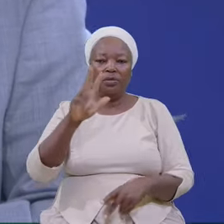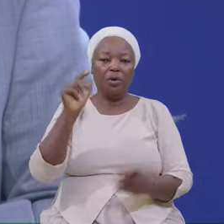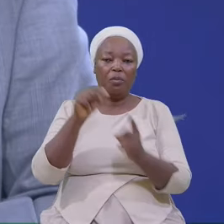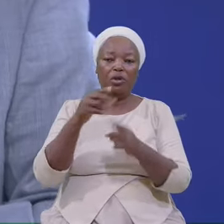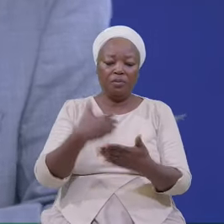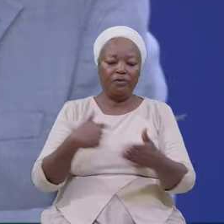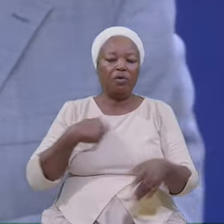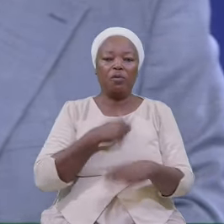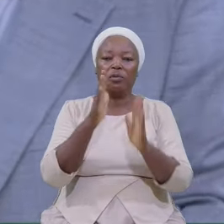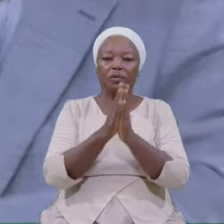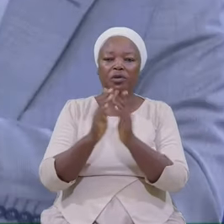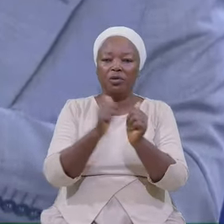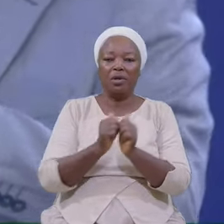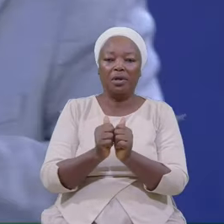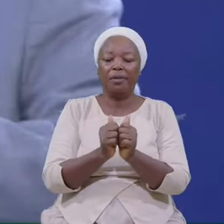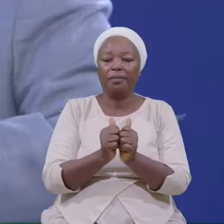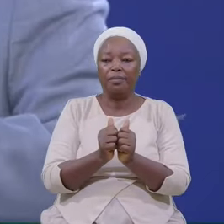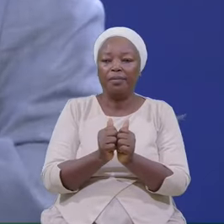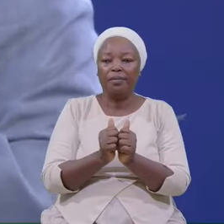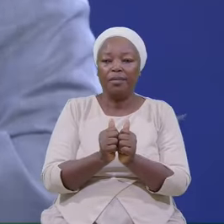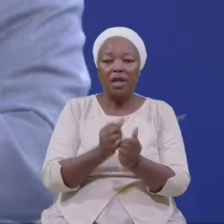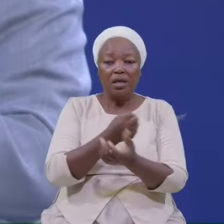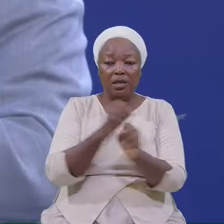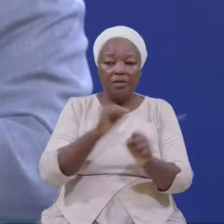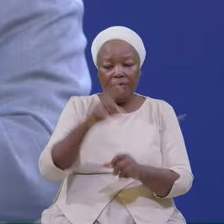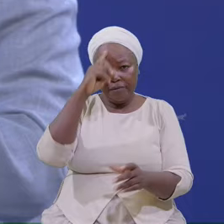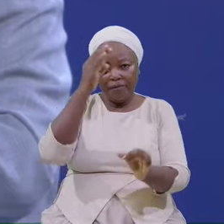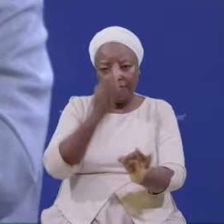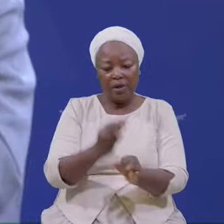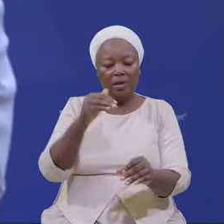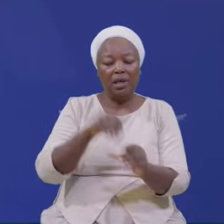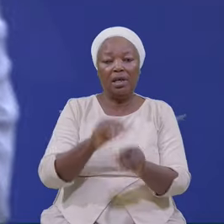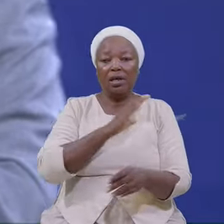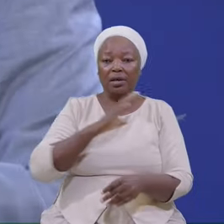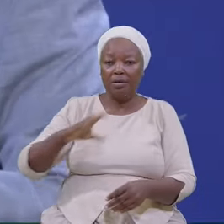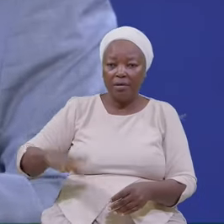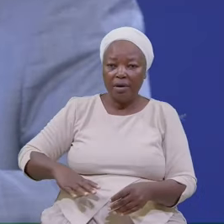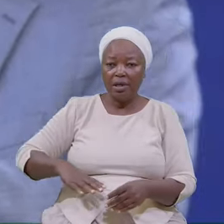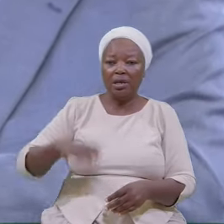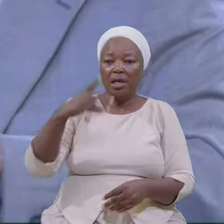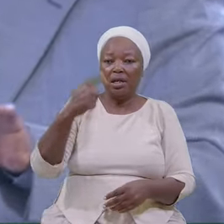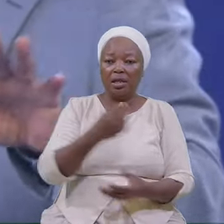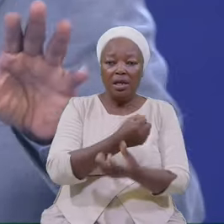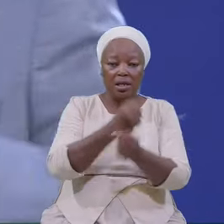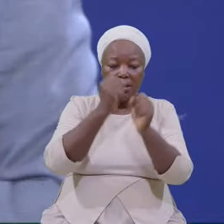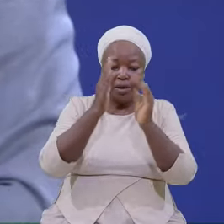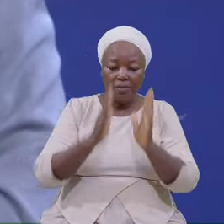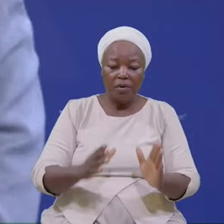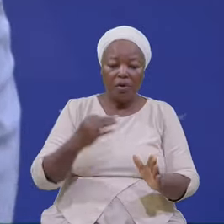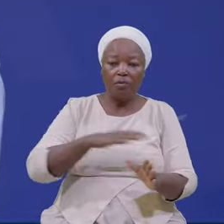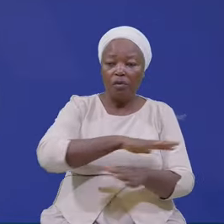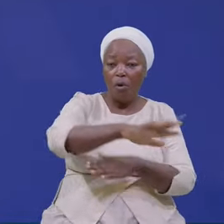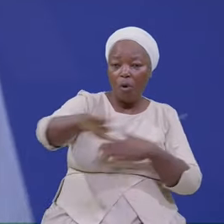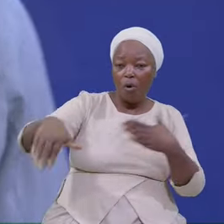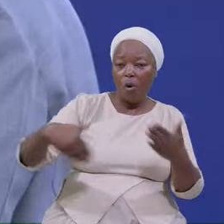Nous allons voir trois points avant de prier. Saving faith in Christ, the Savior of all